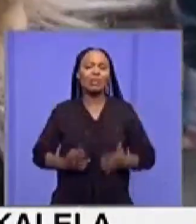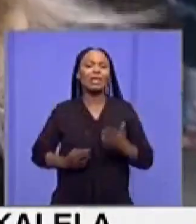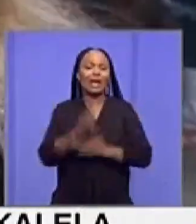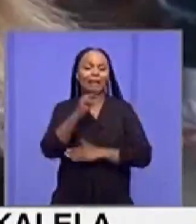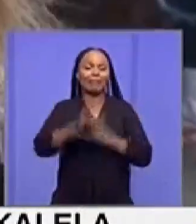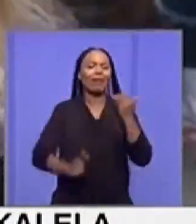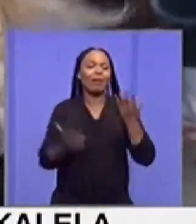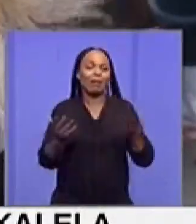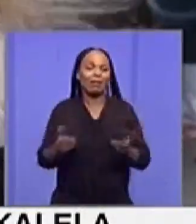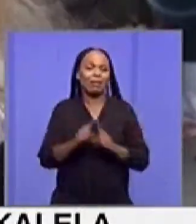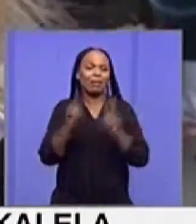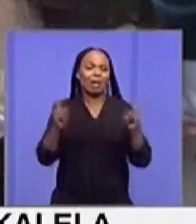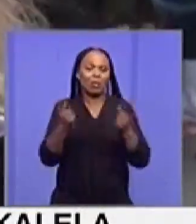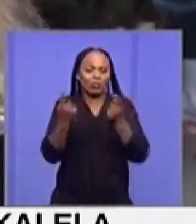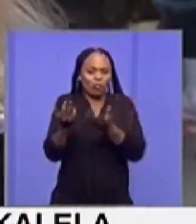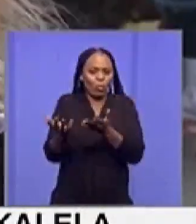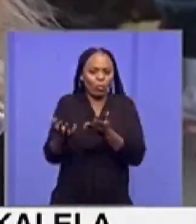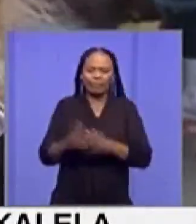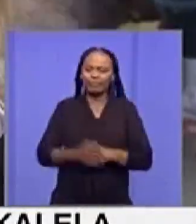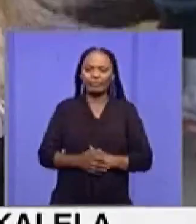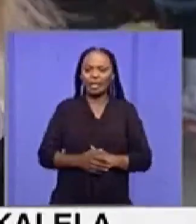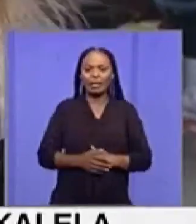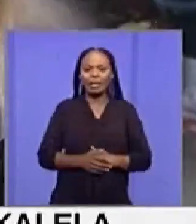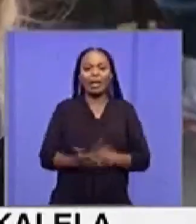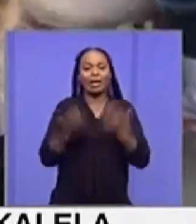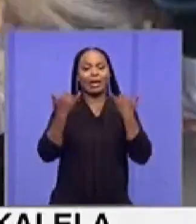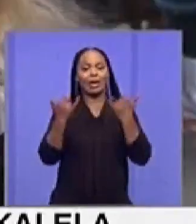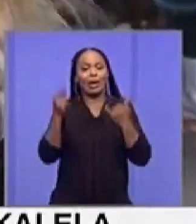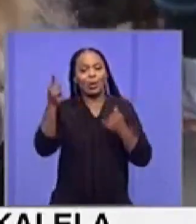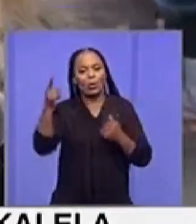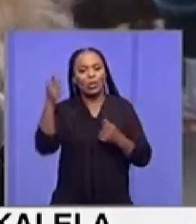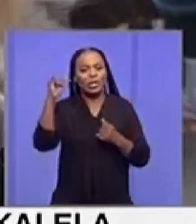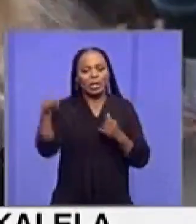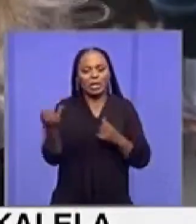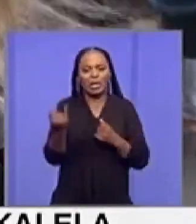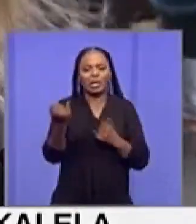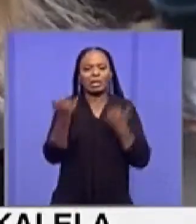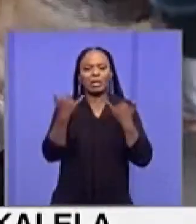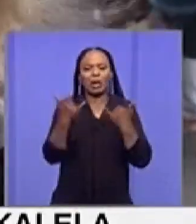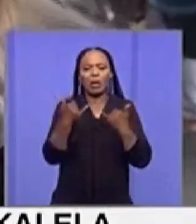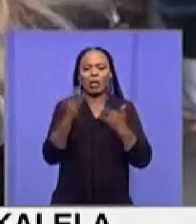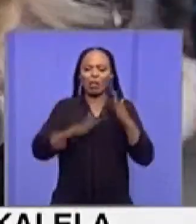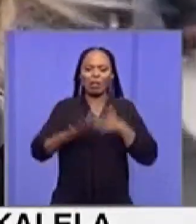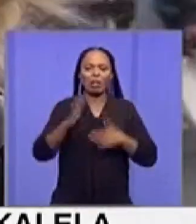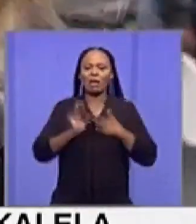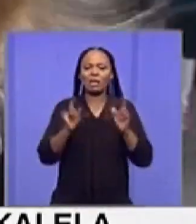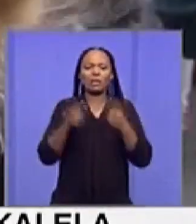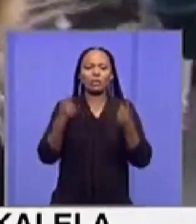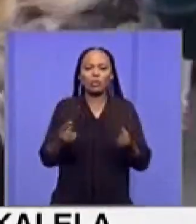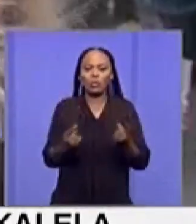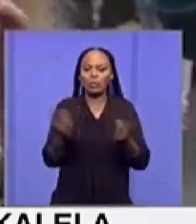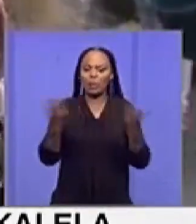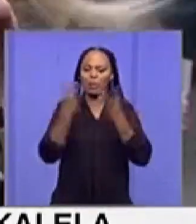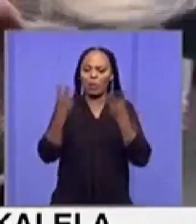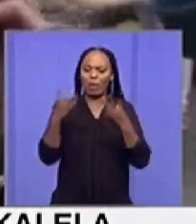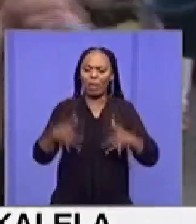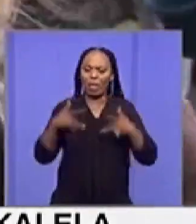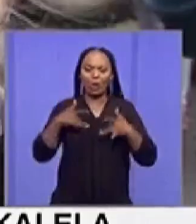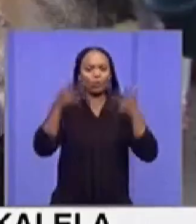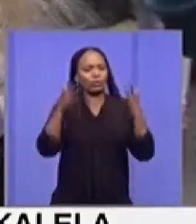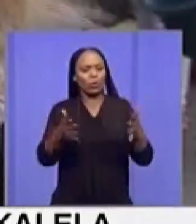Month, and it's just we can't comprehend how can people live like this.